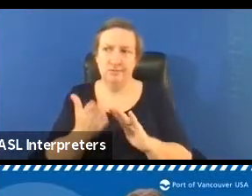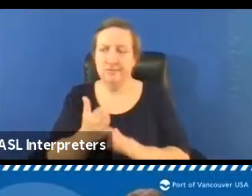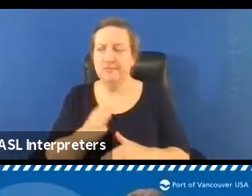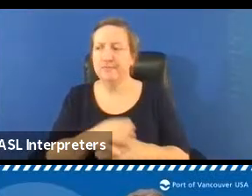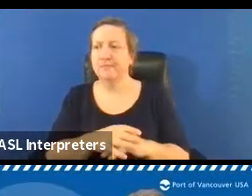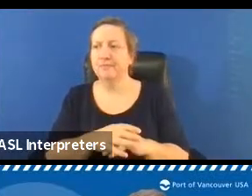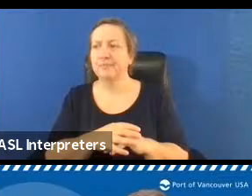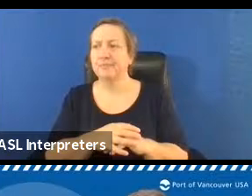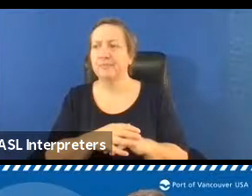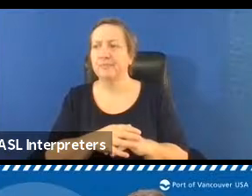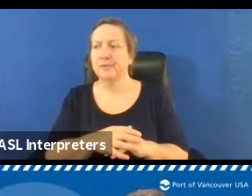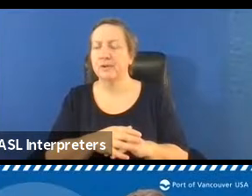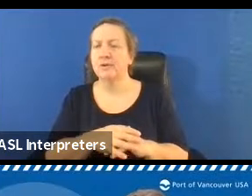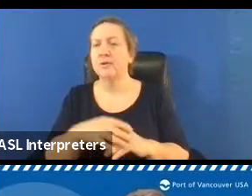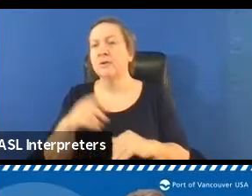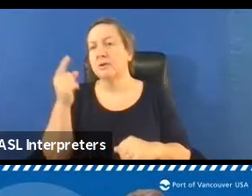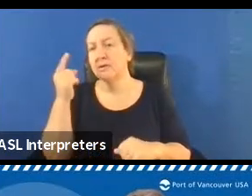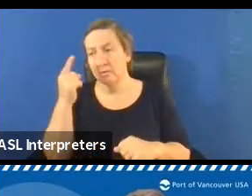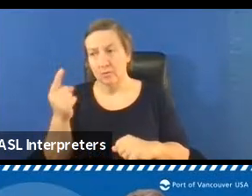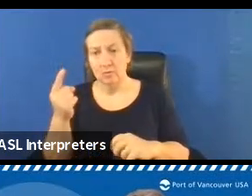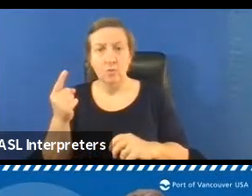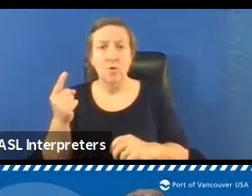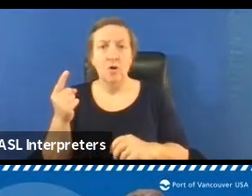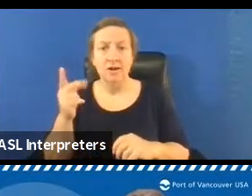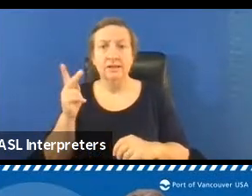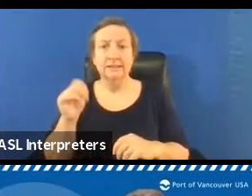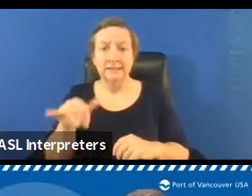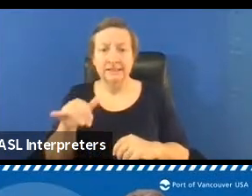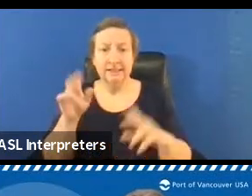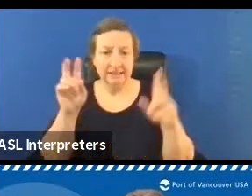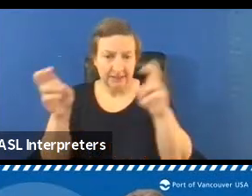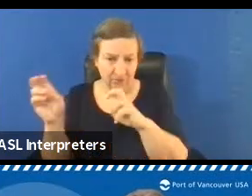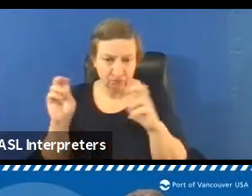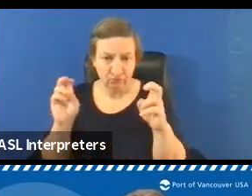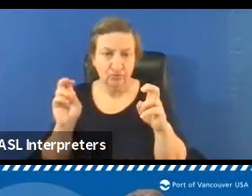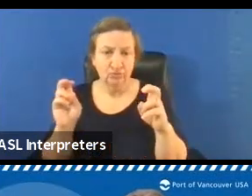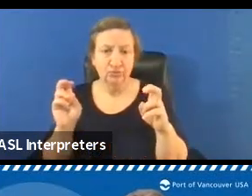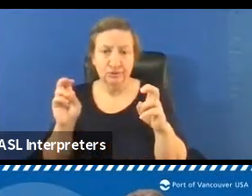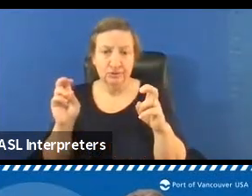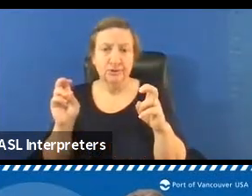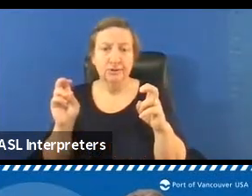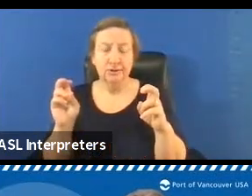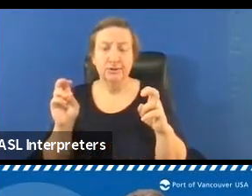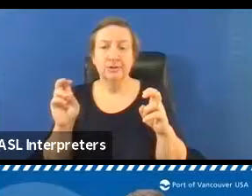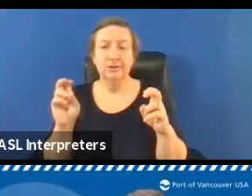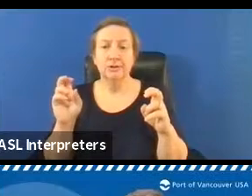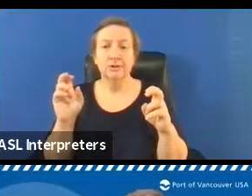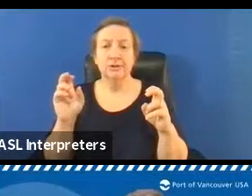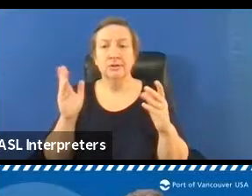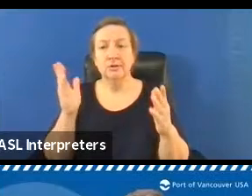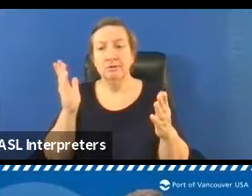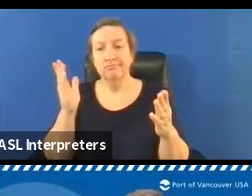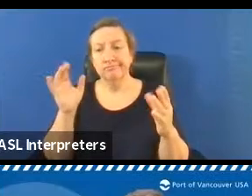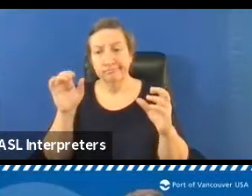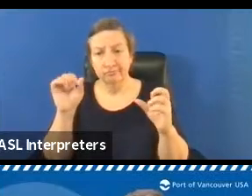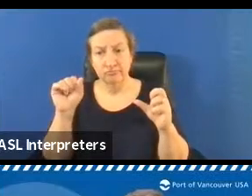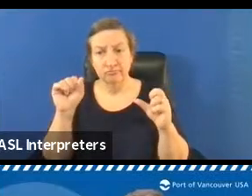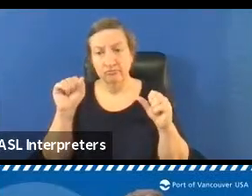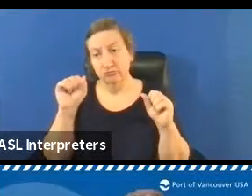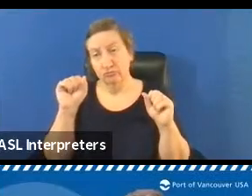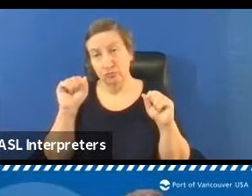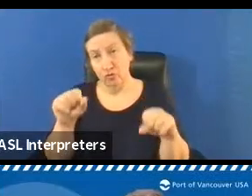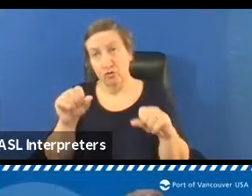So one of the key issues that that's a potential